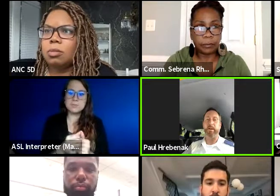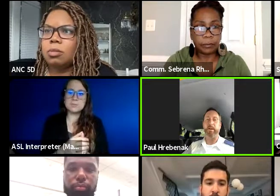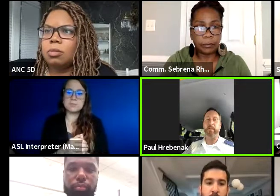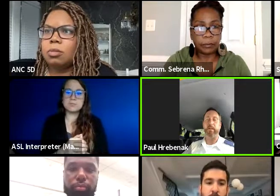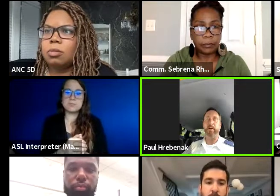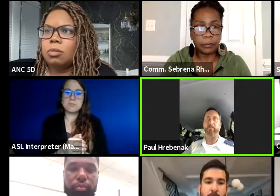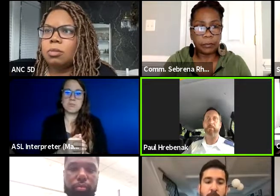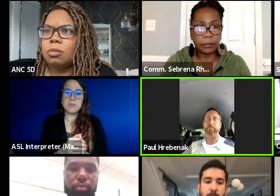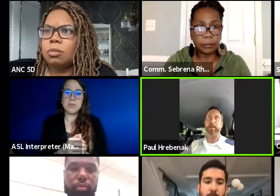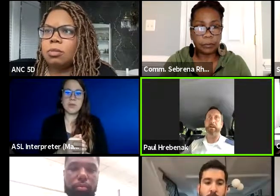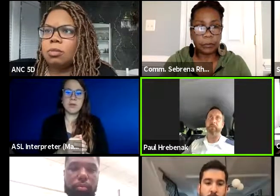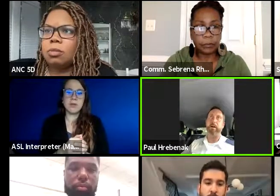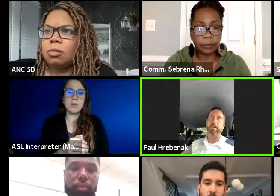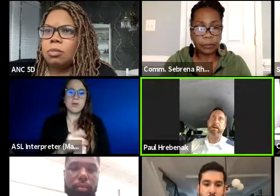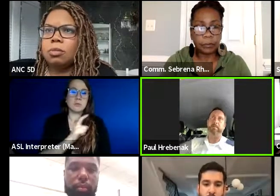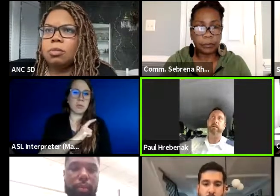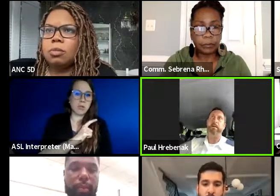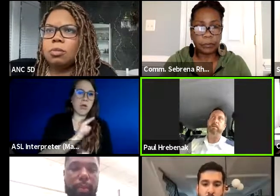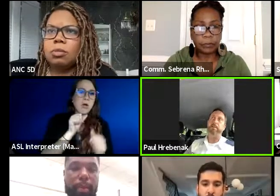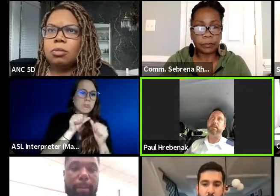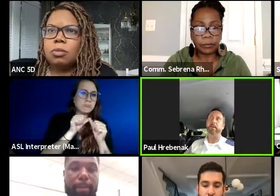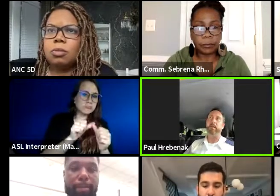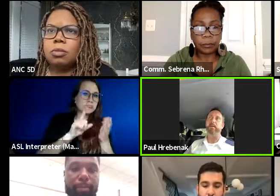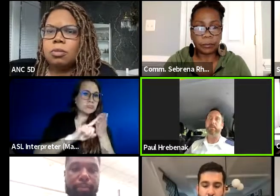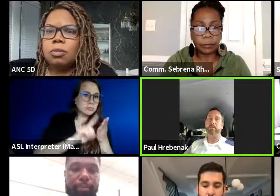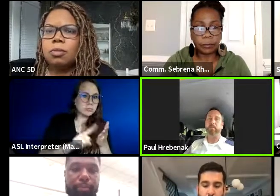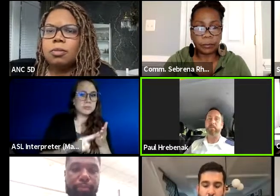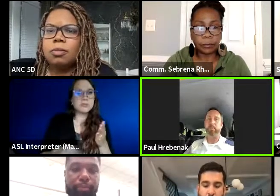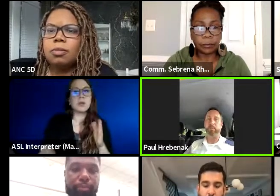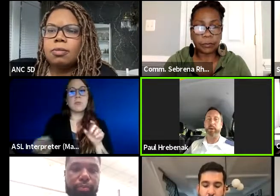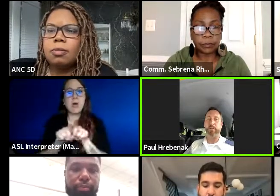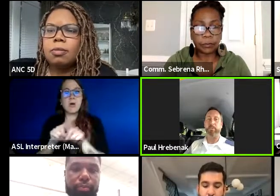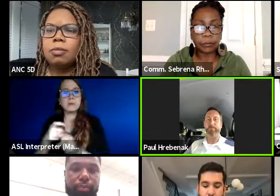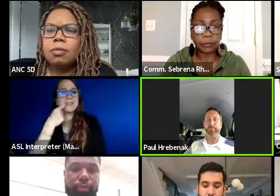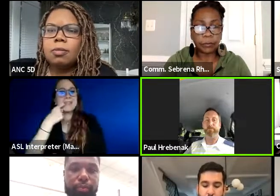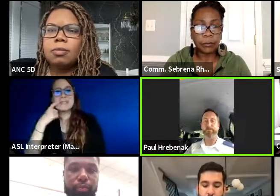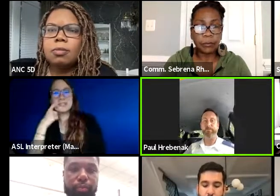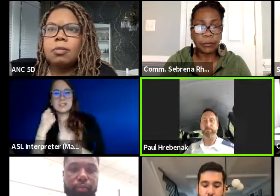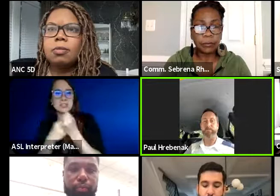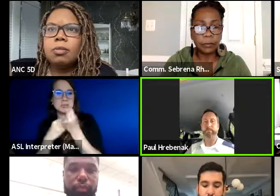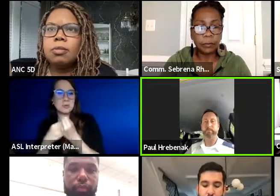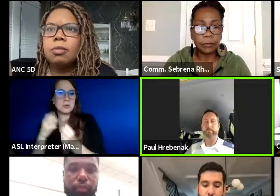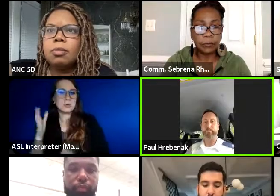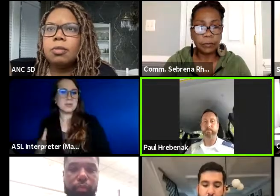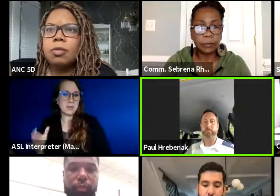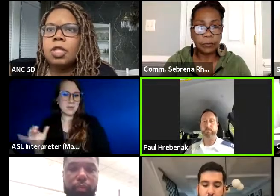be investigating on the law enforcement side as well as the addiction support side.